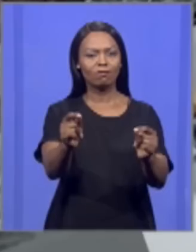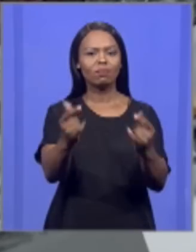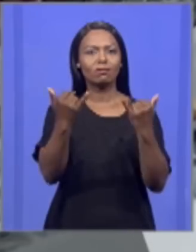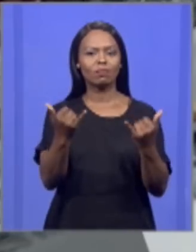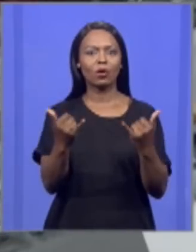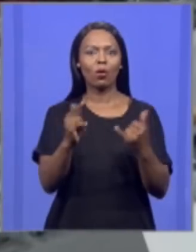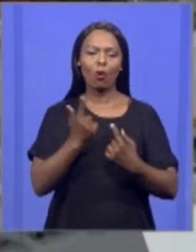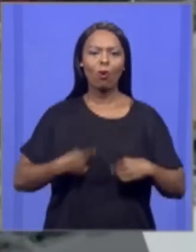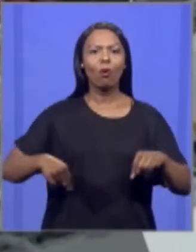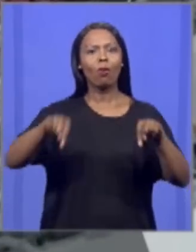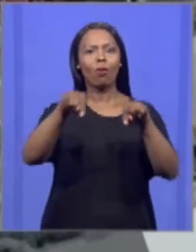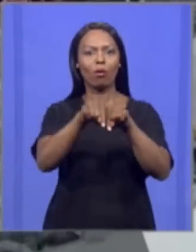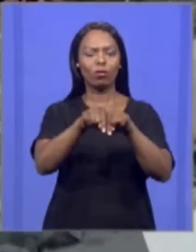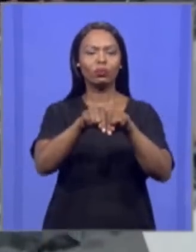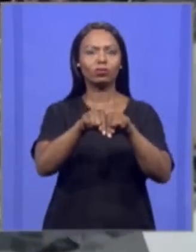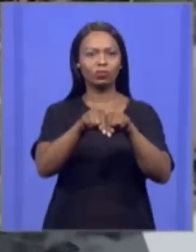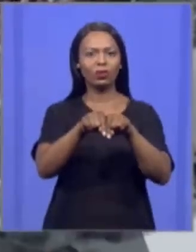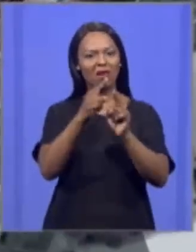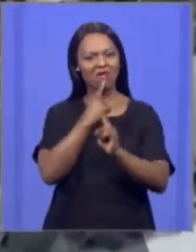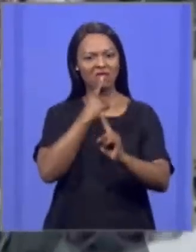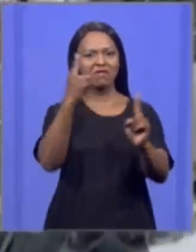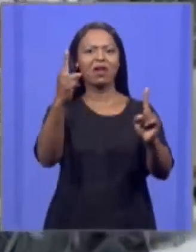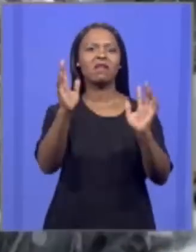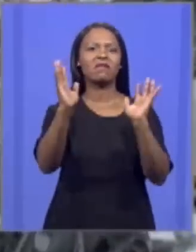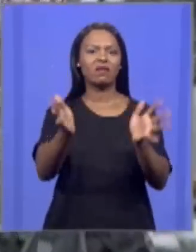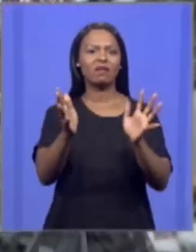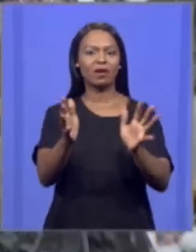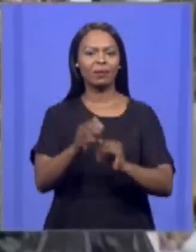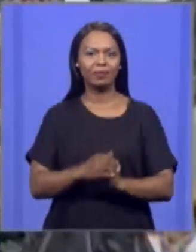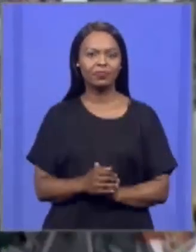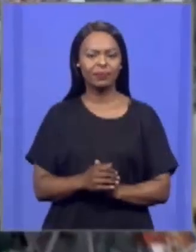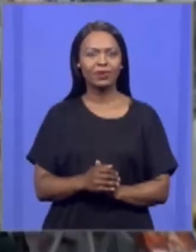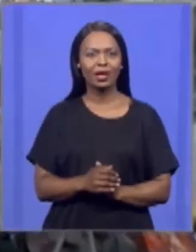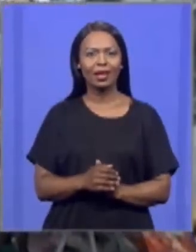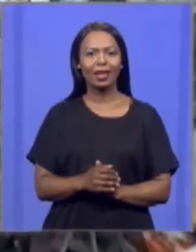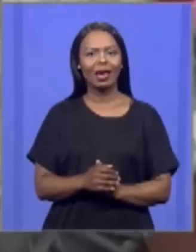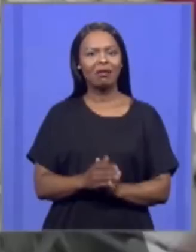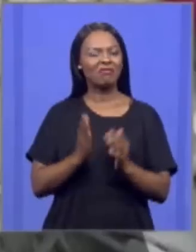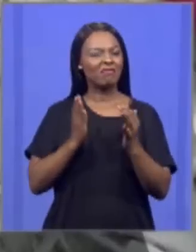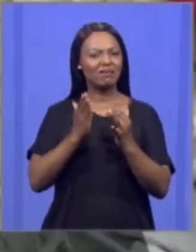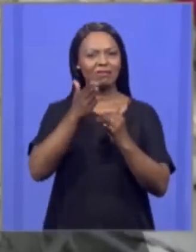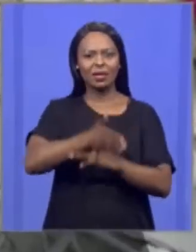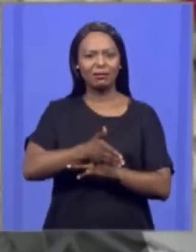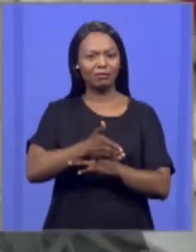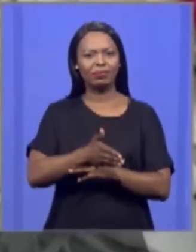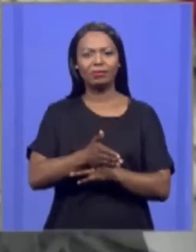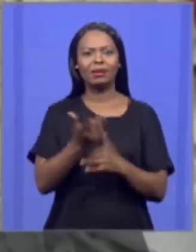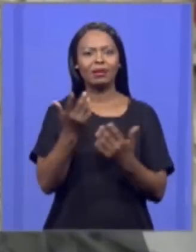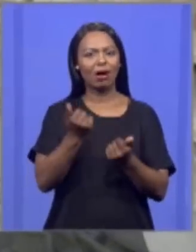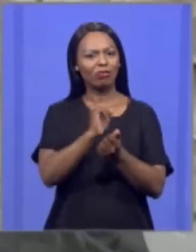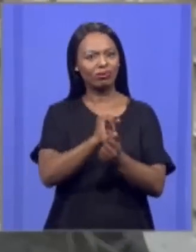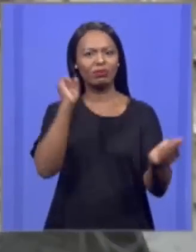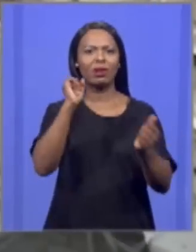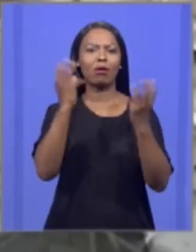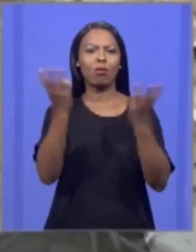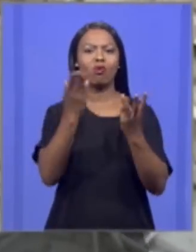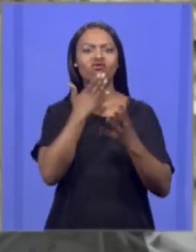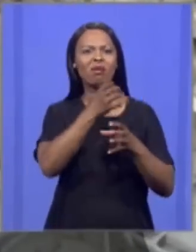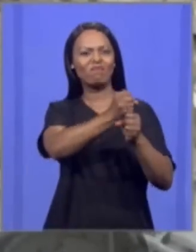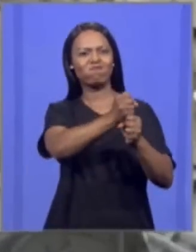us have said that there be immediate release of all civilians who are